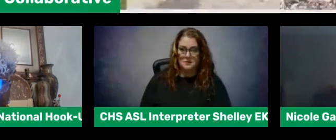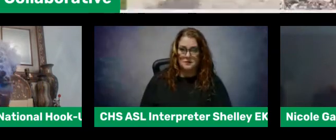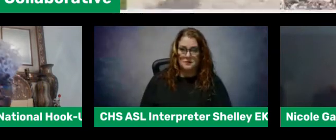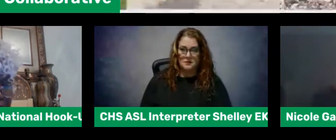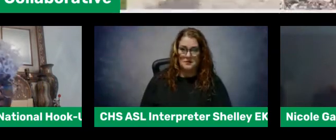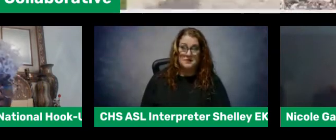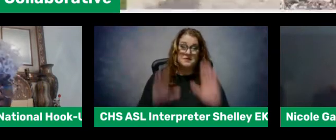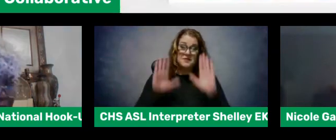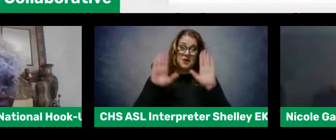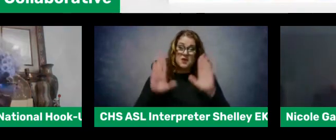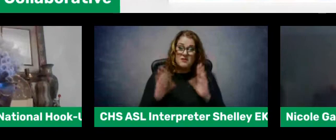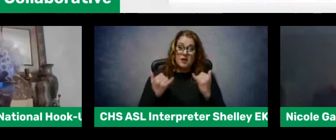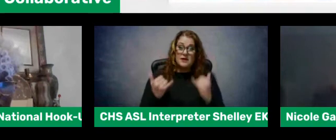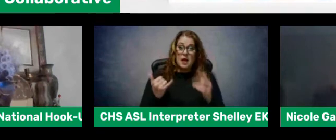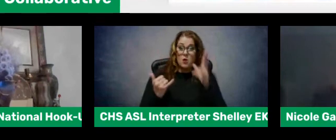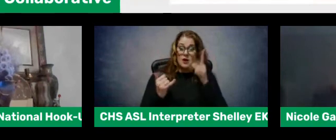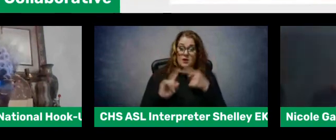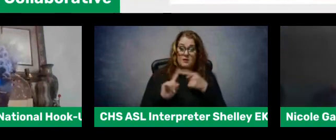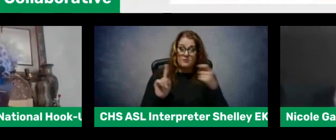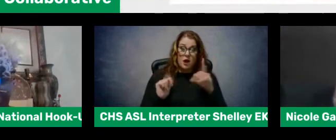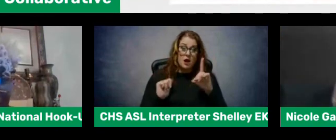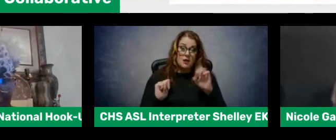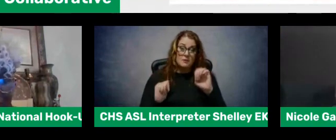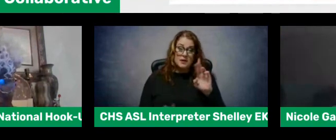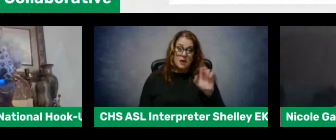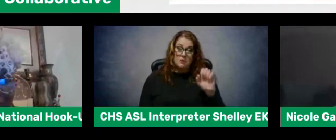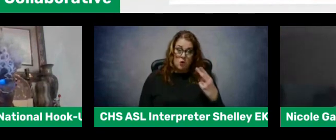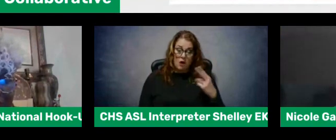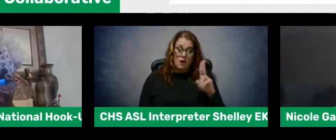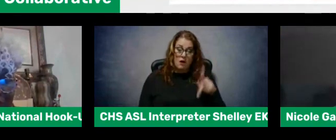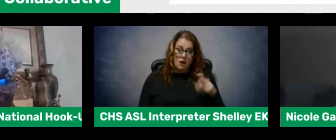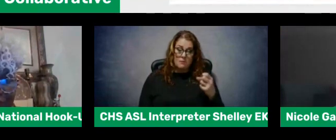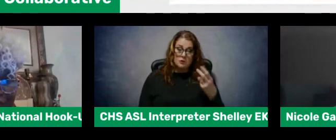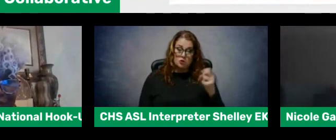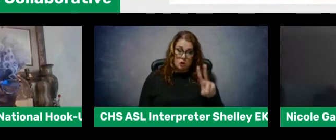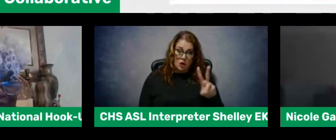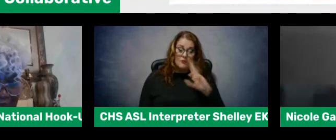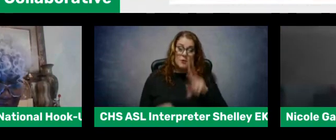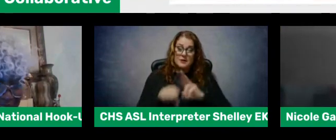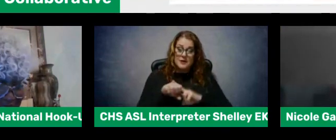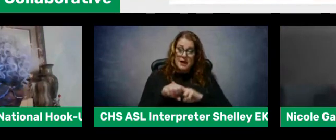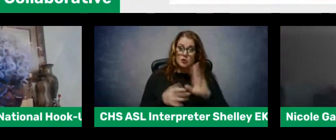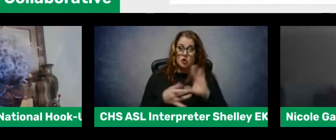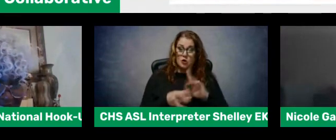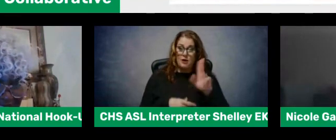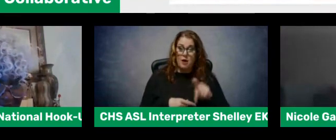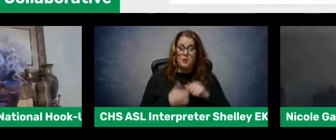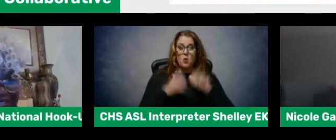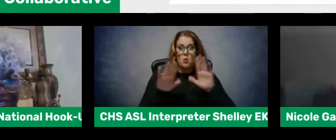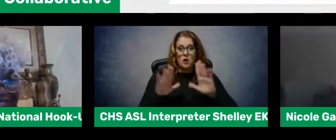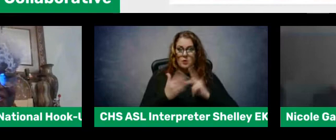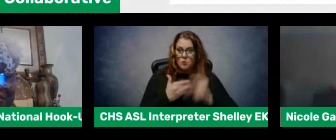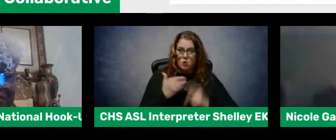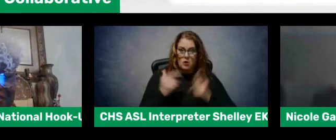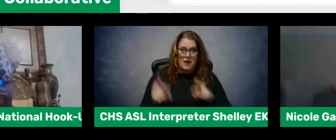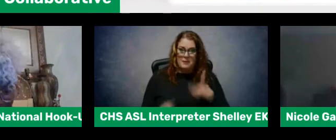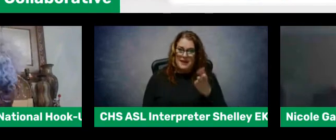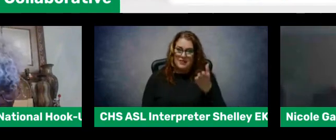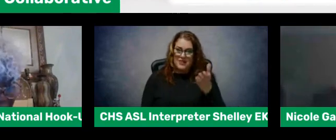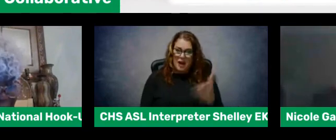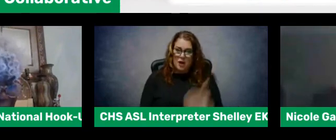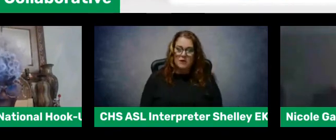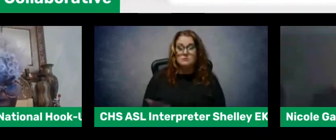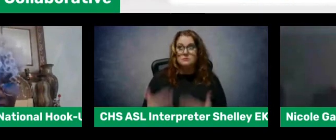Wonderful. Now we'll hear from Deborah Upshaw from the National Hookup to talk about all of the wonderful programming that's going on there. Thank